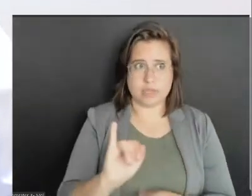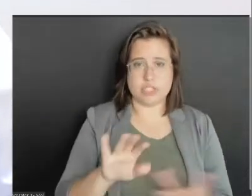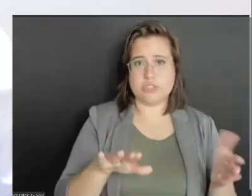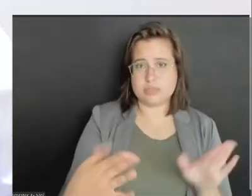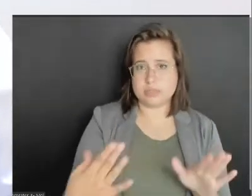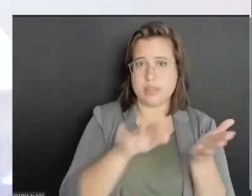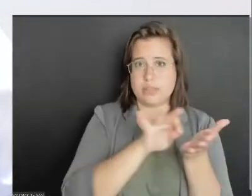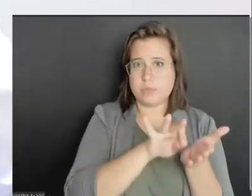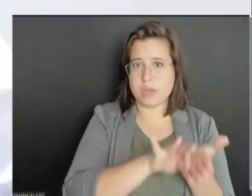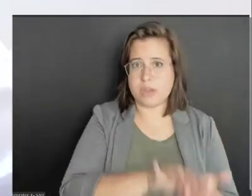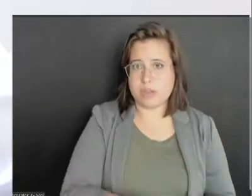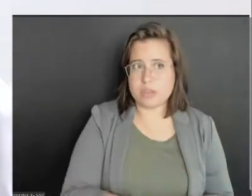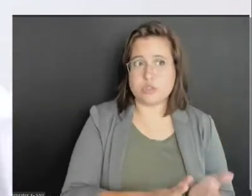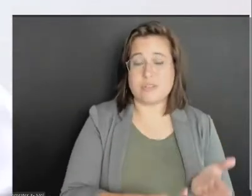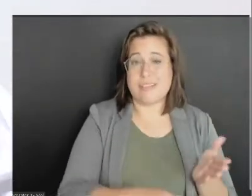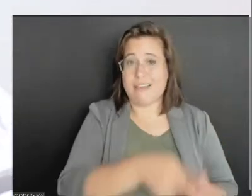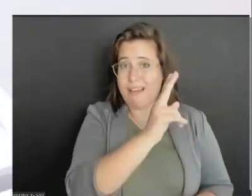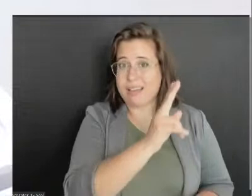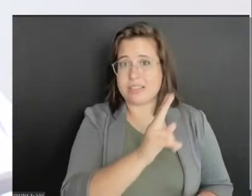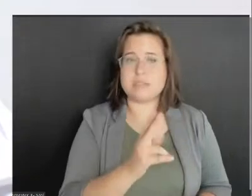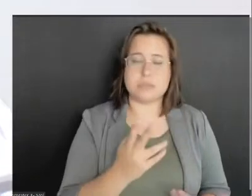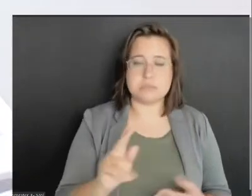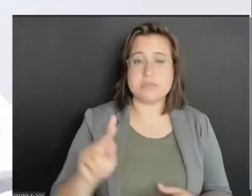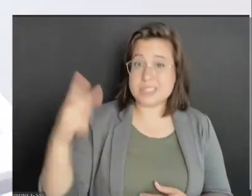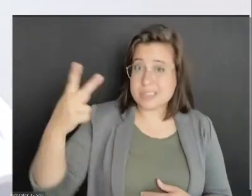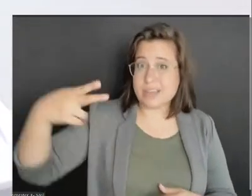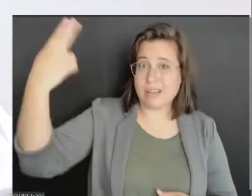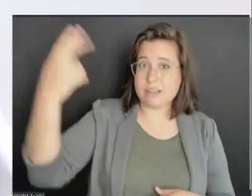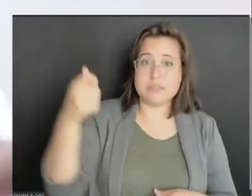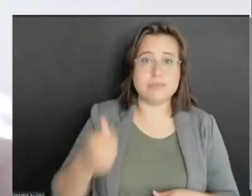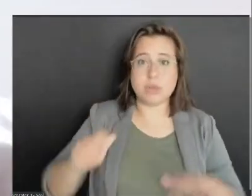rates are the highest or second highest of any group.